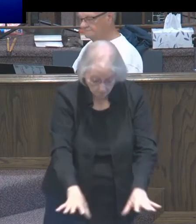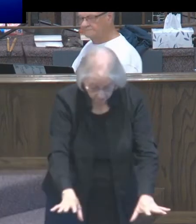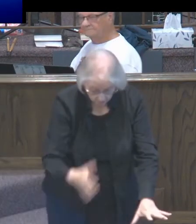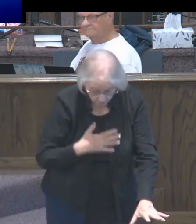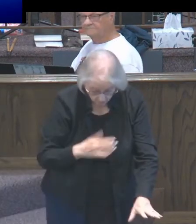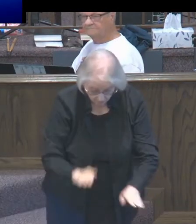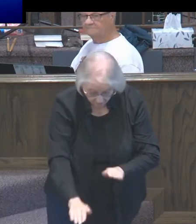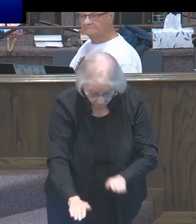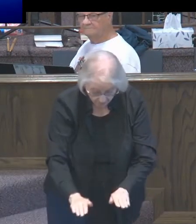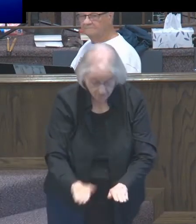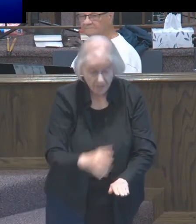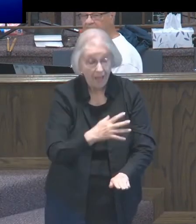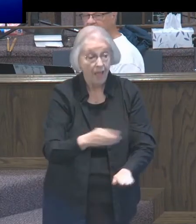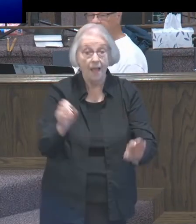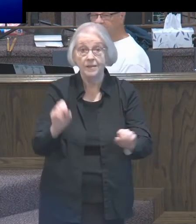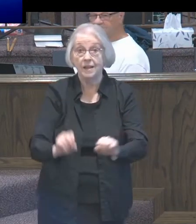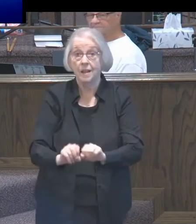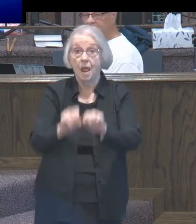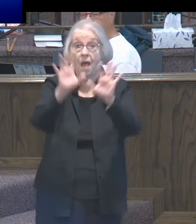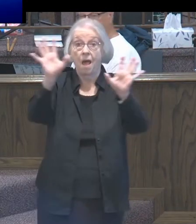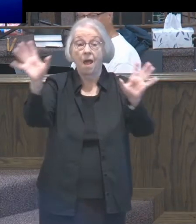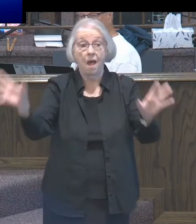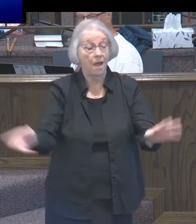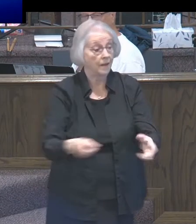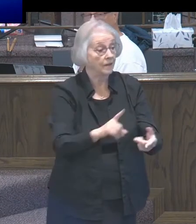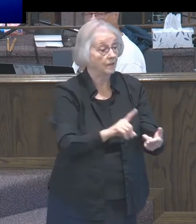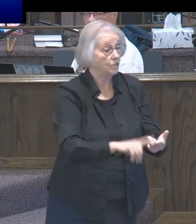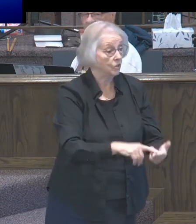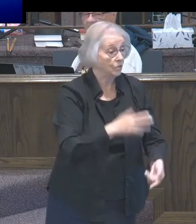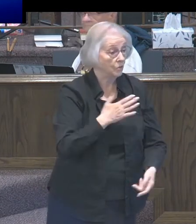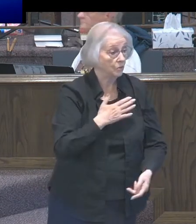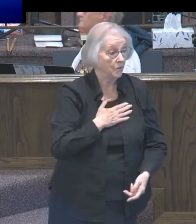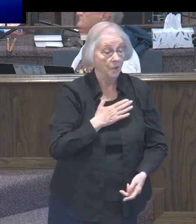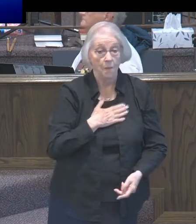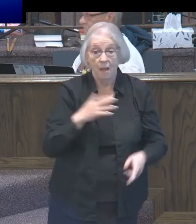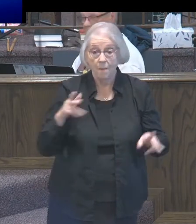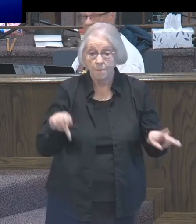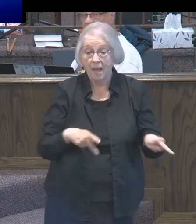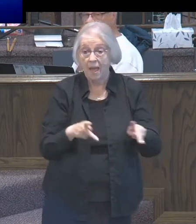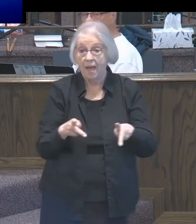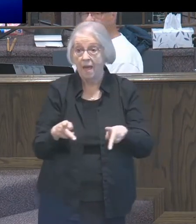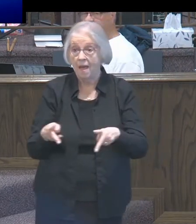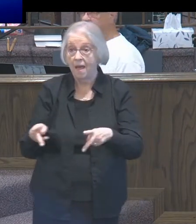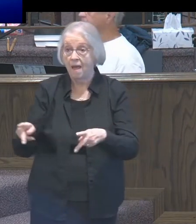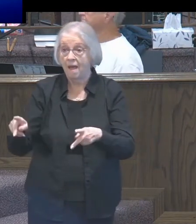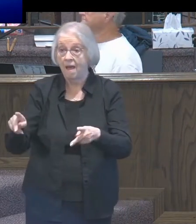lamp unto my feet and a light unto my